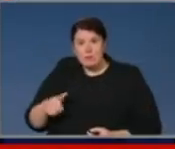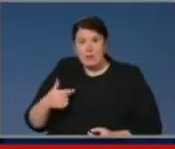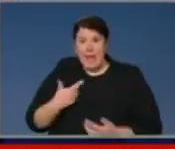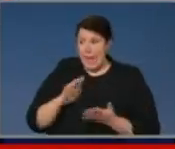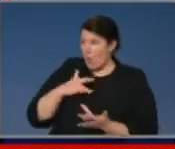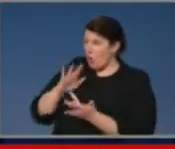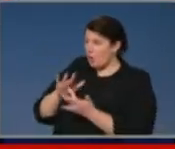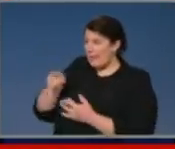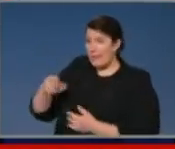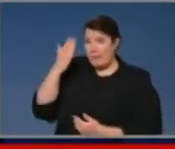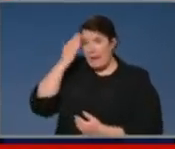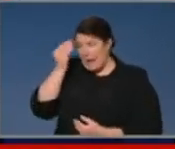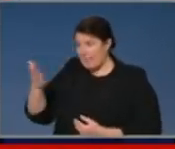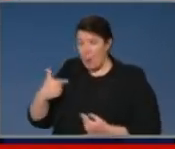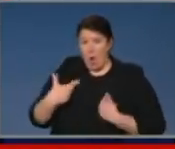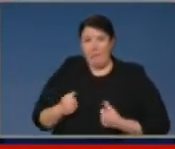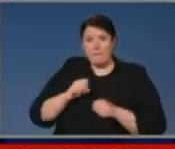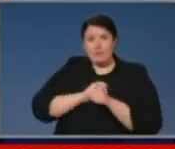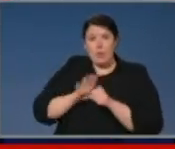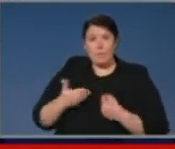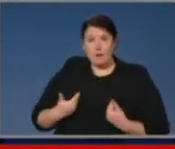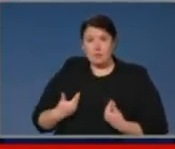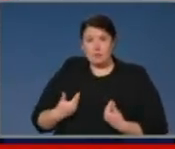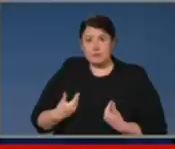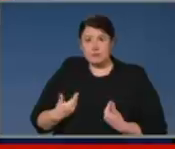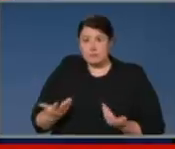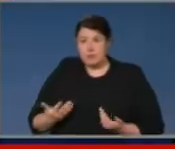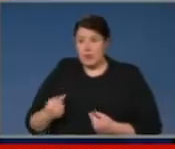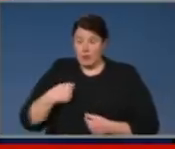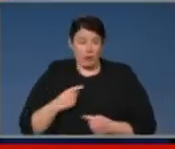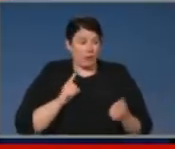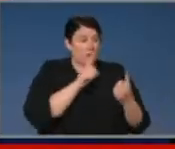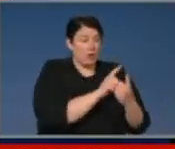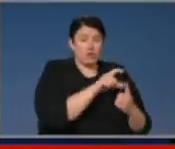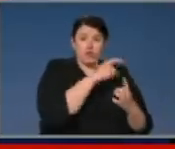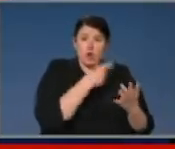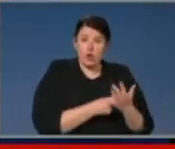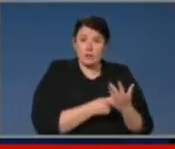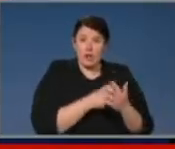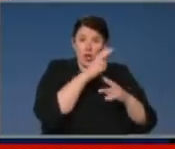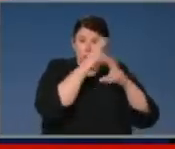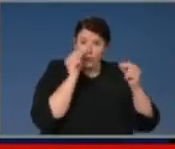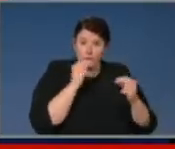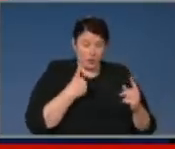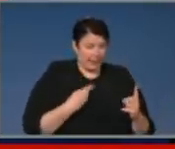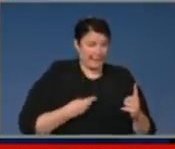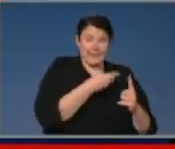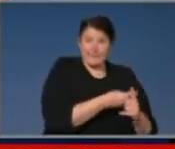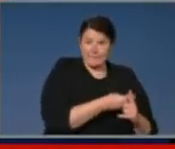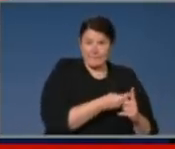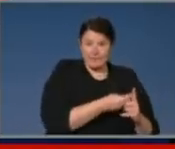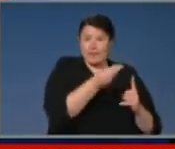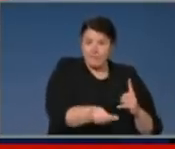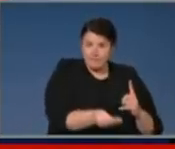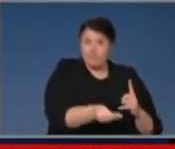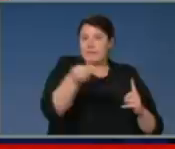they're at risk. And they in turn might be in contact with a doctor or a nurse. And that's how an infection can get into an aged care centre